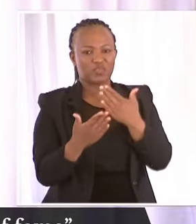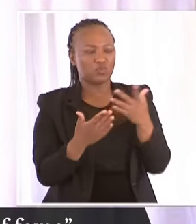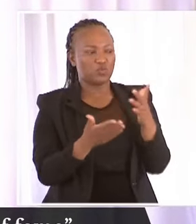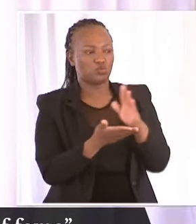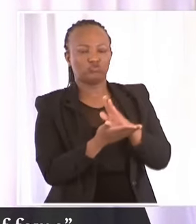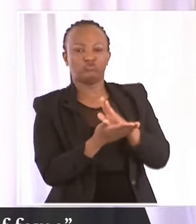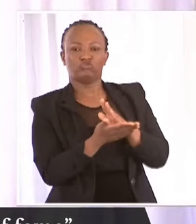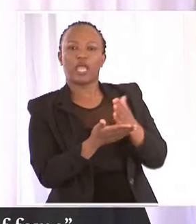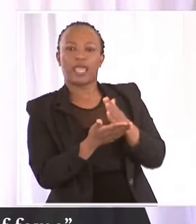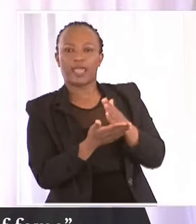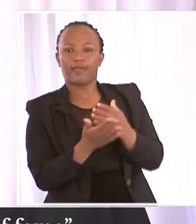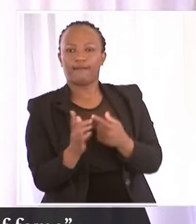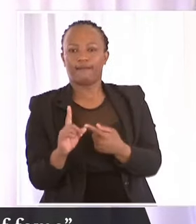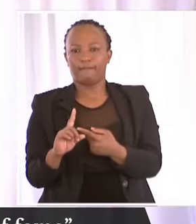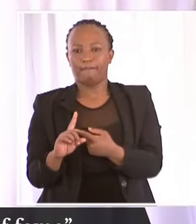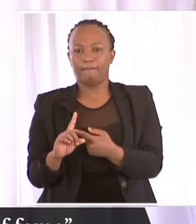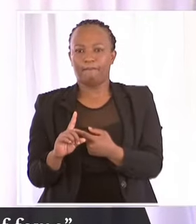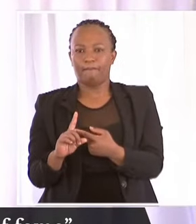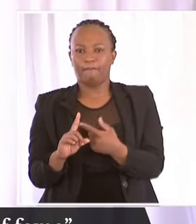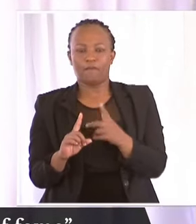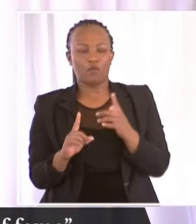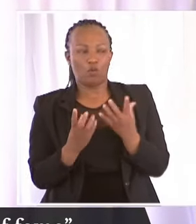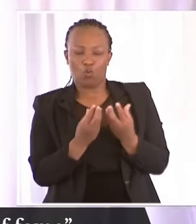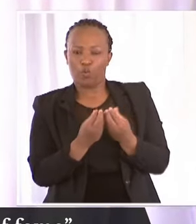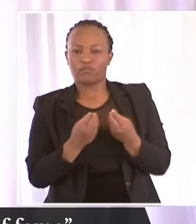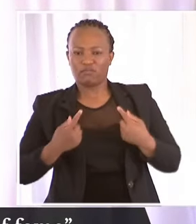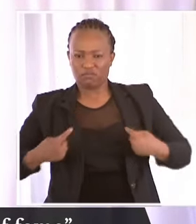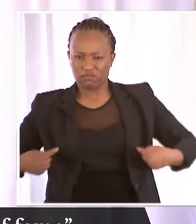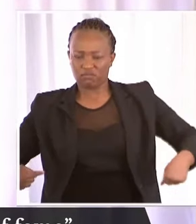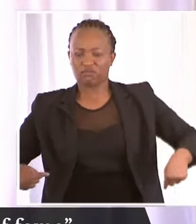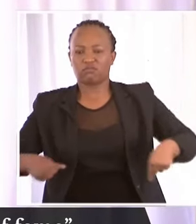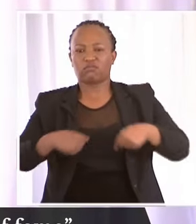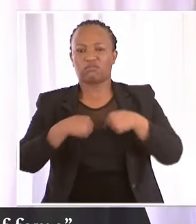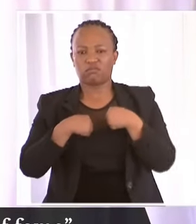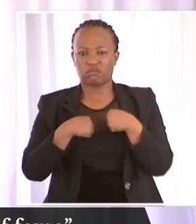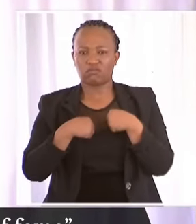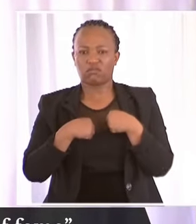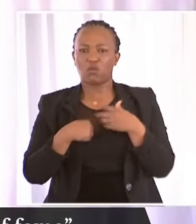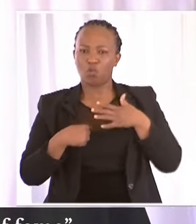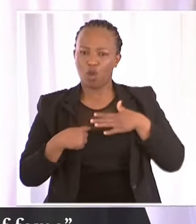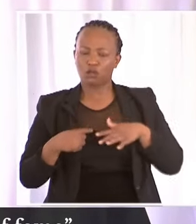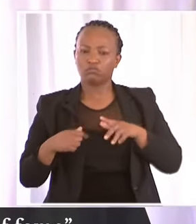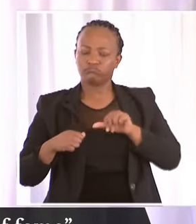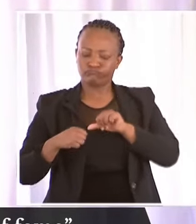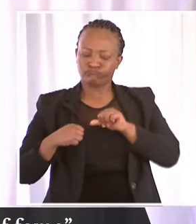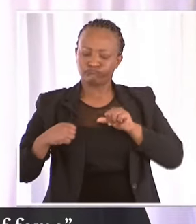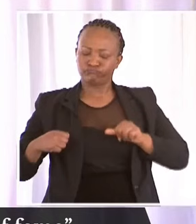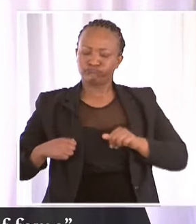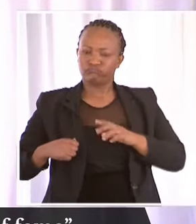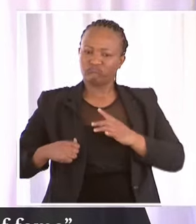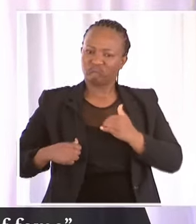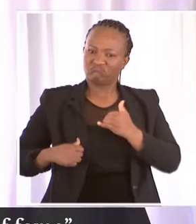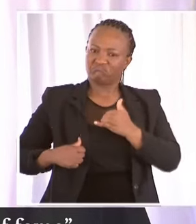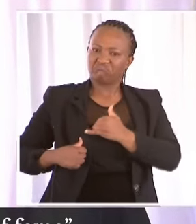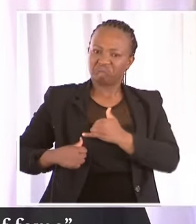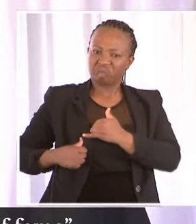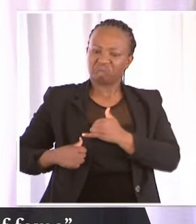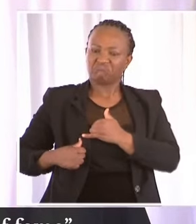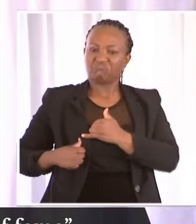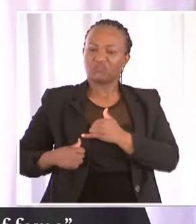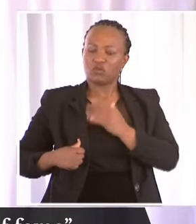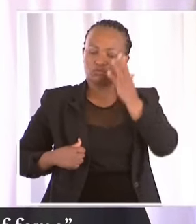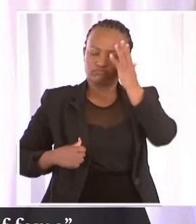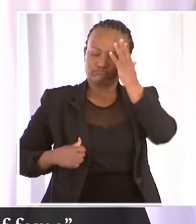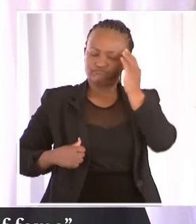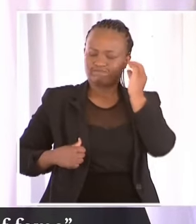us. We want you also to remain in your hearts with a cherished